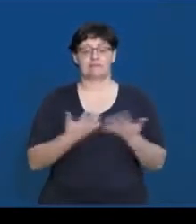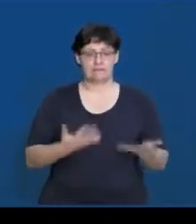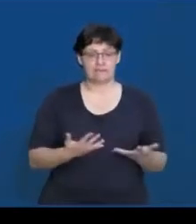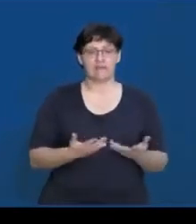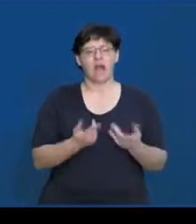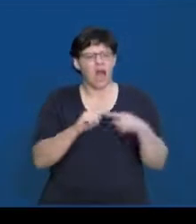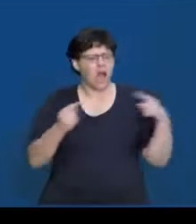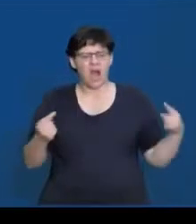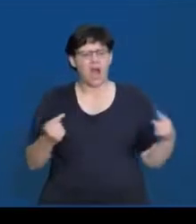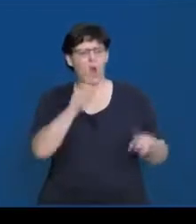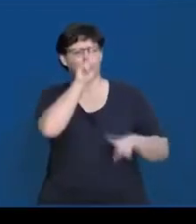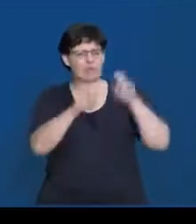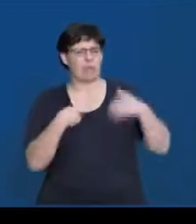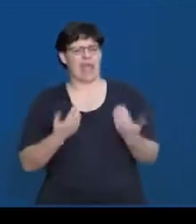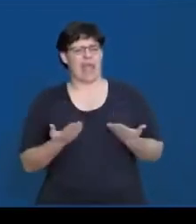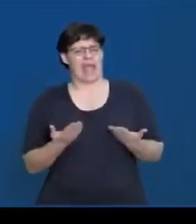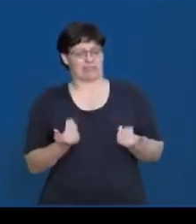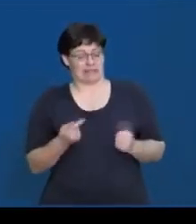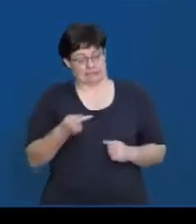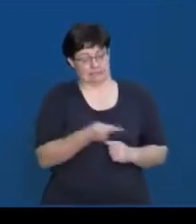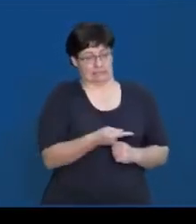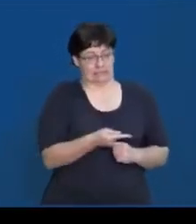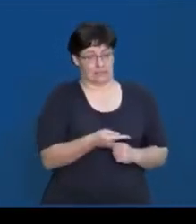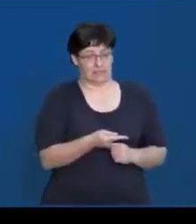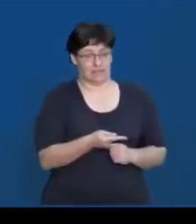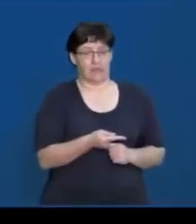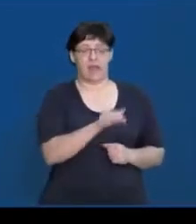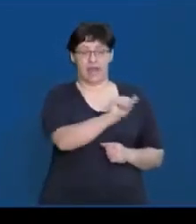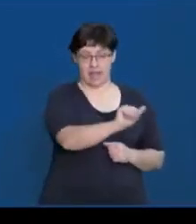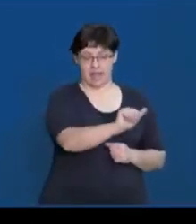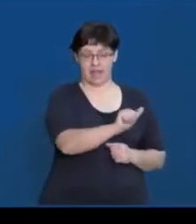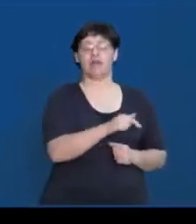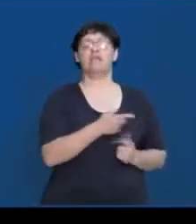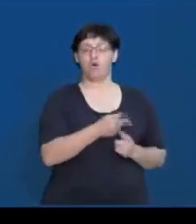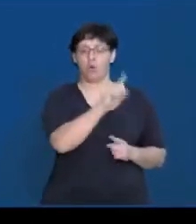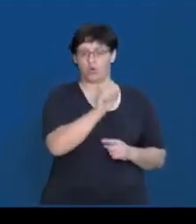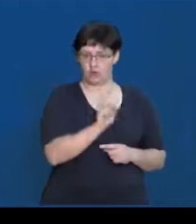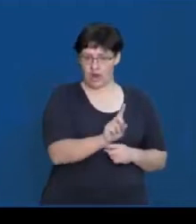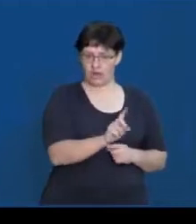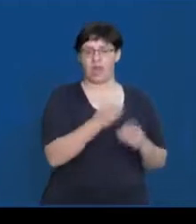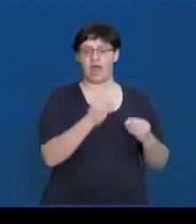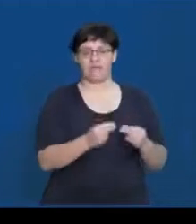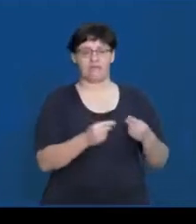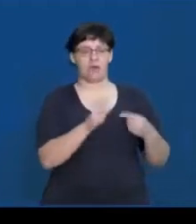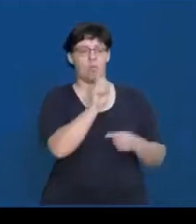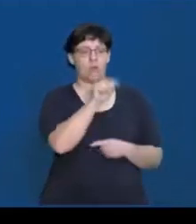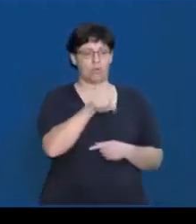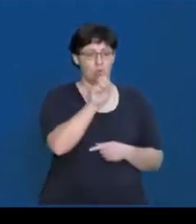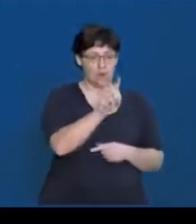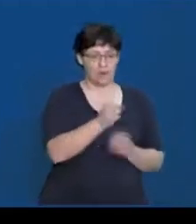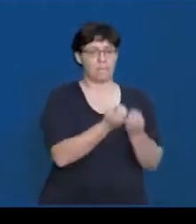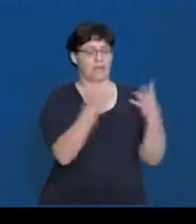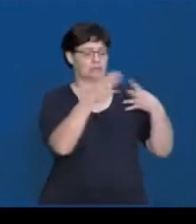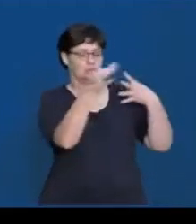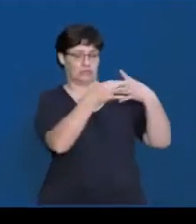Right, the type of questions that you can expect in your section A, in your question 1, we have got for 1.1, we've got